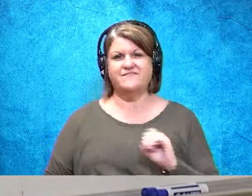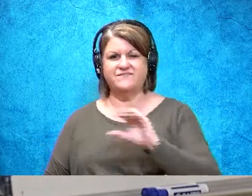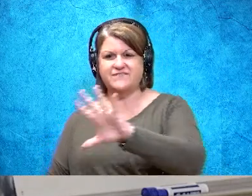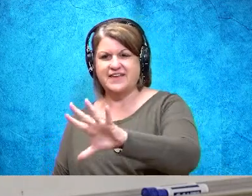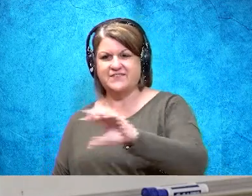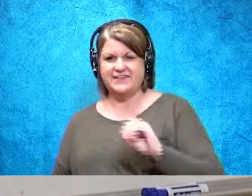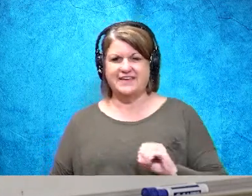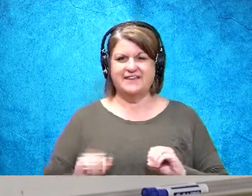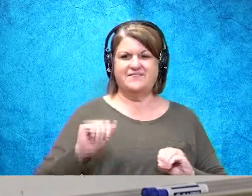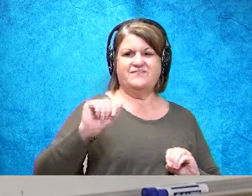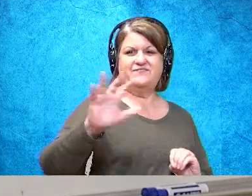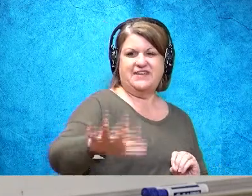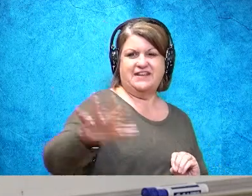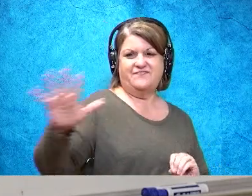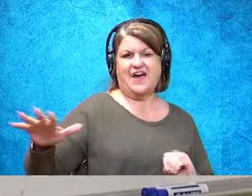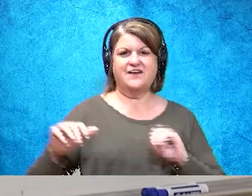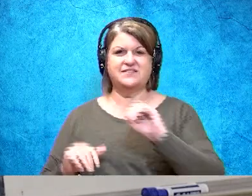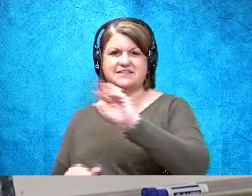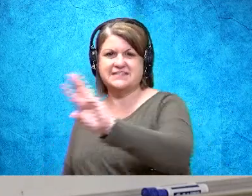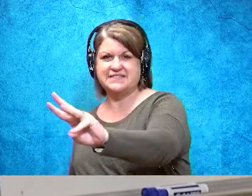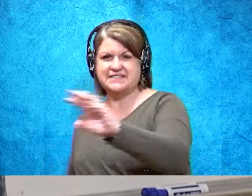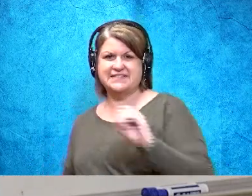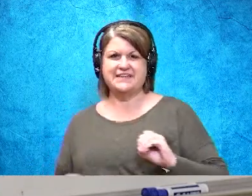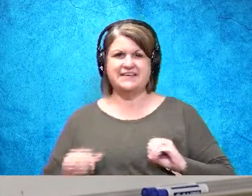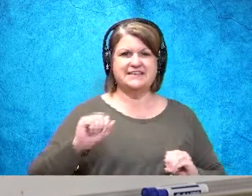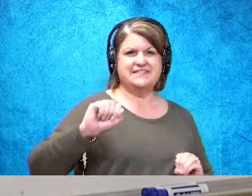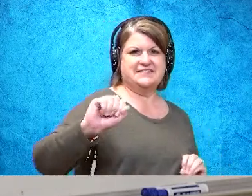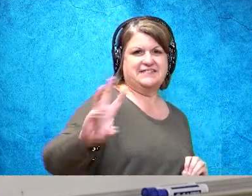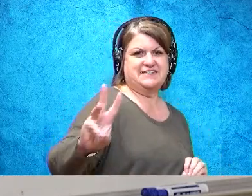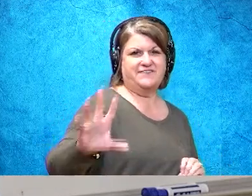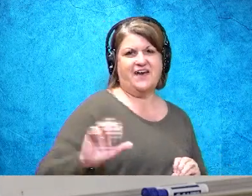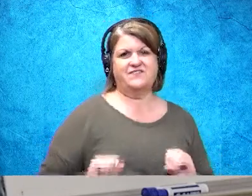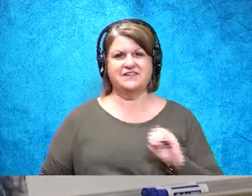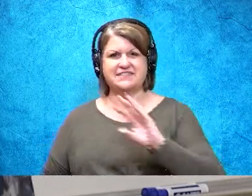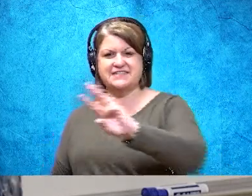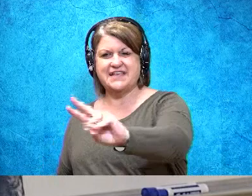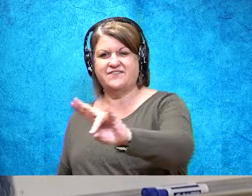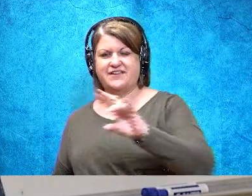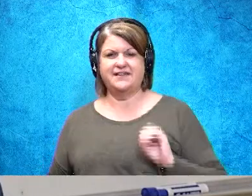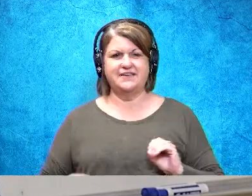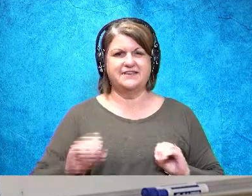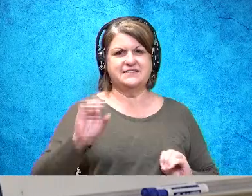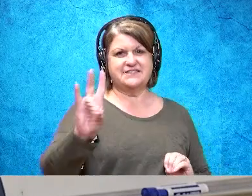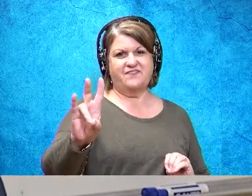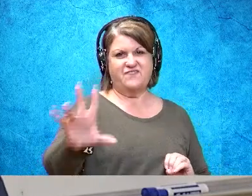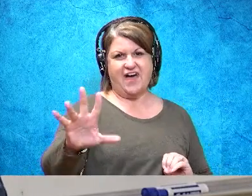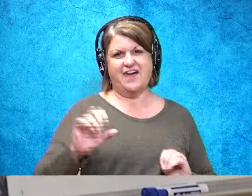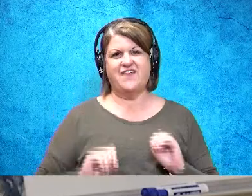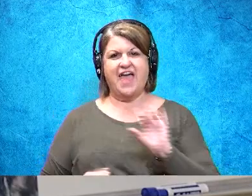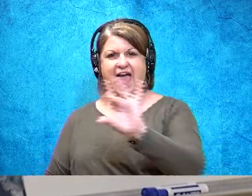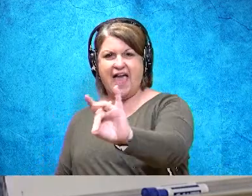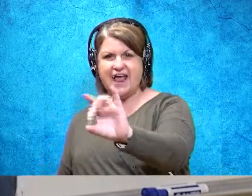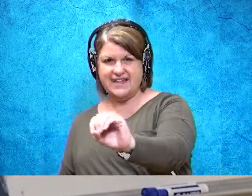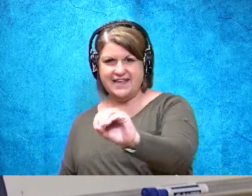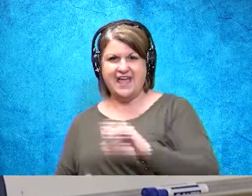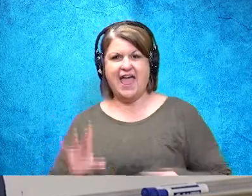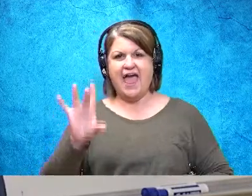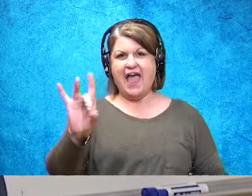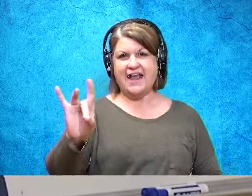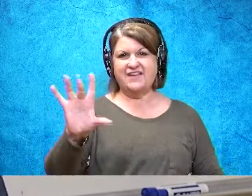45, 50, 55, 60, 65, 70, 75,